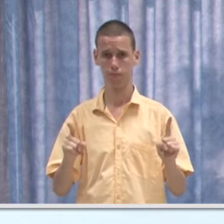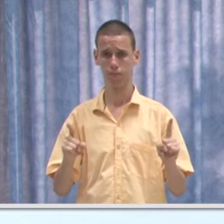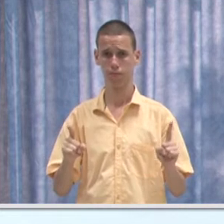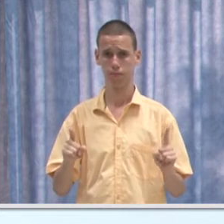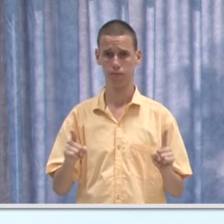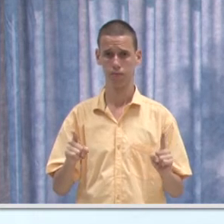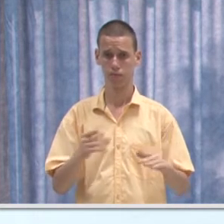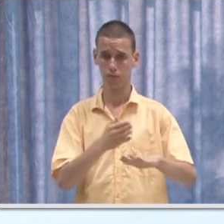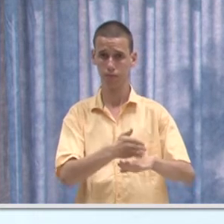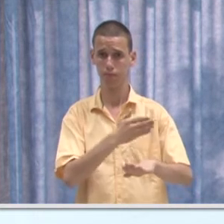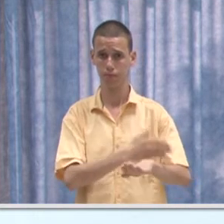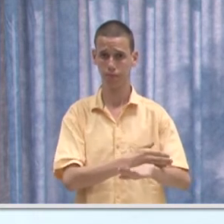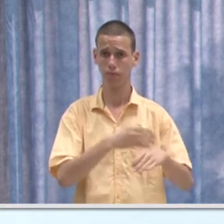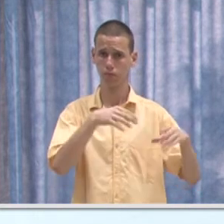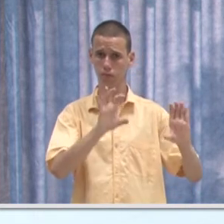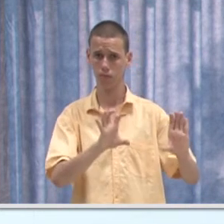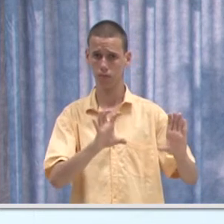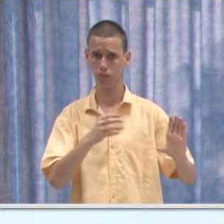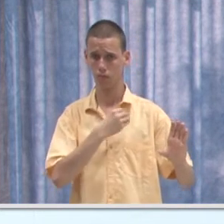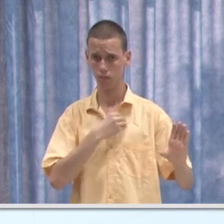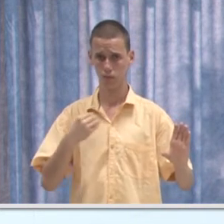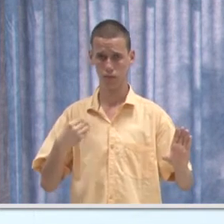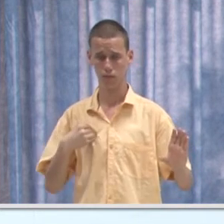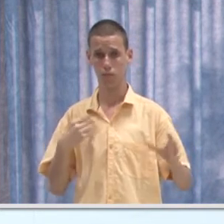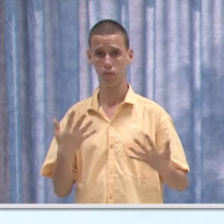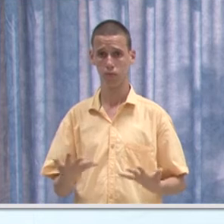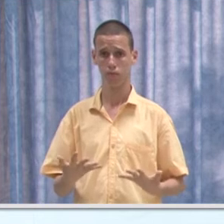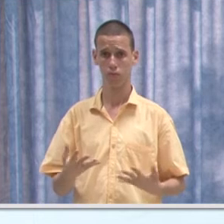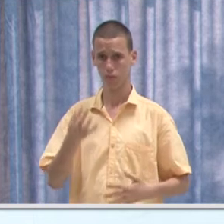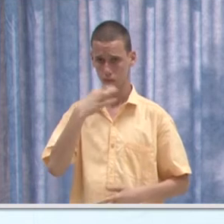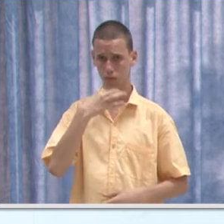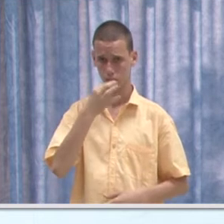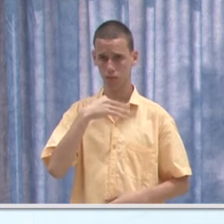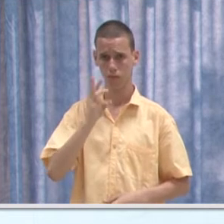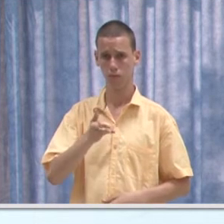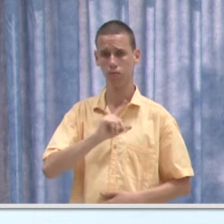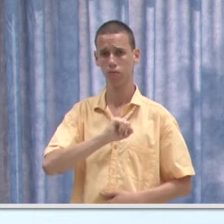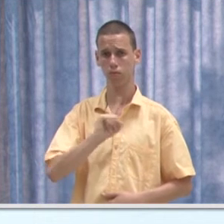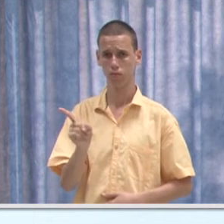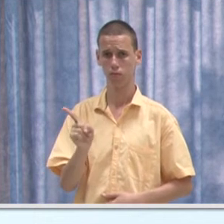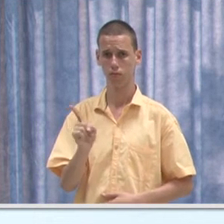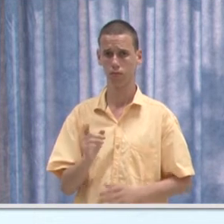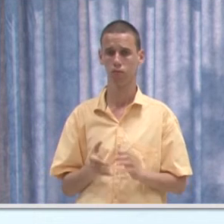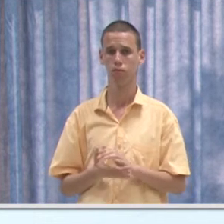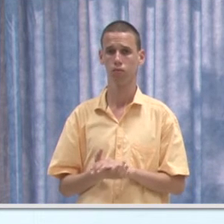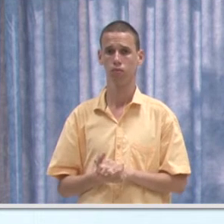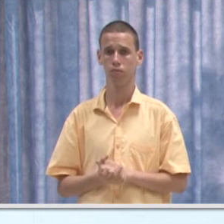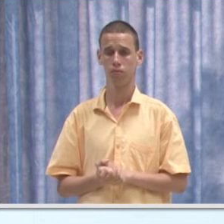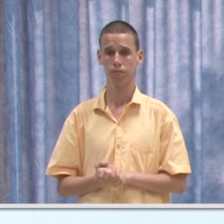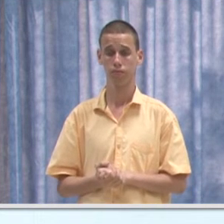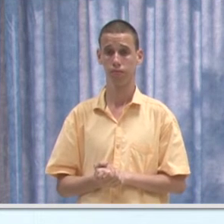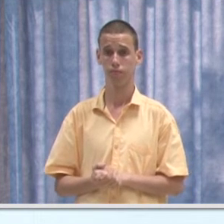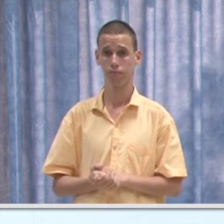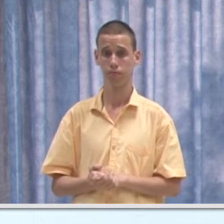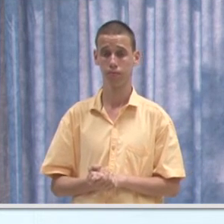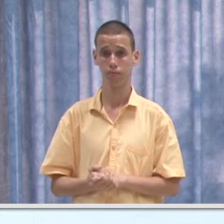past? And with this new knowledge, will you be using it as a form of treatment, if there are new cases of